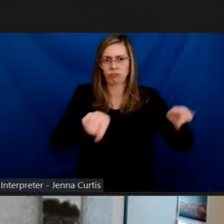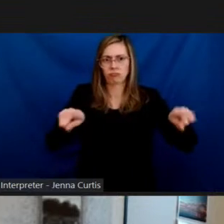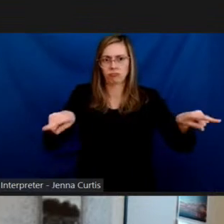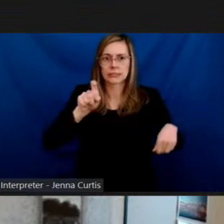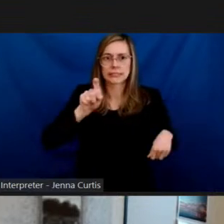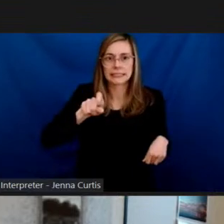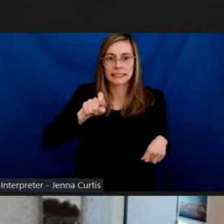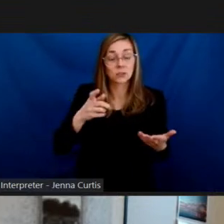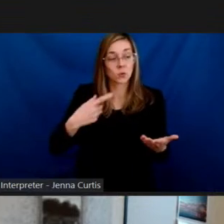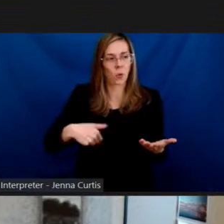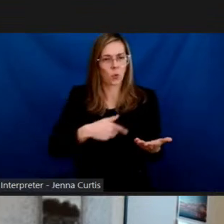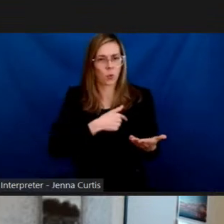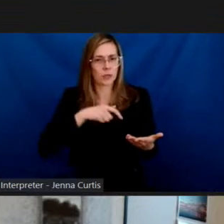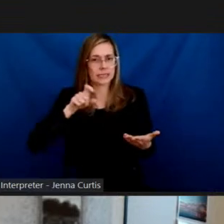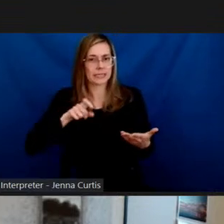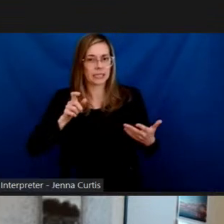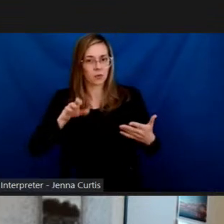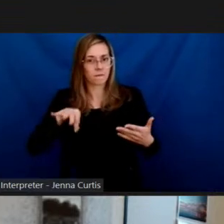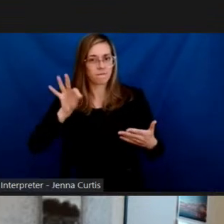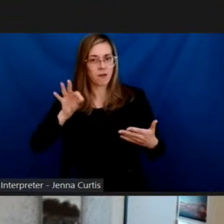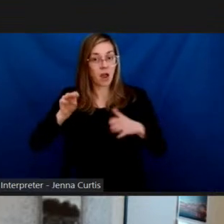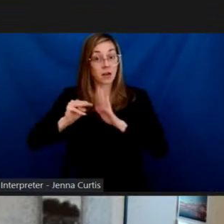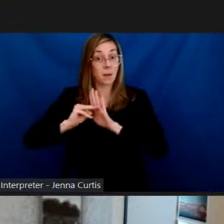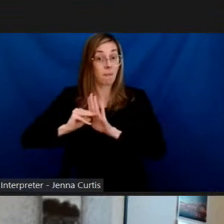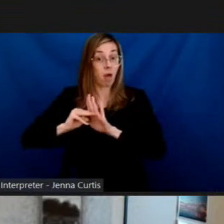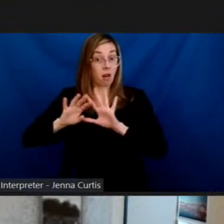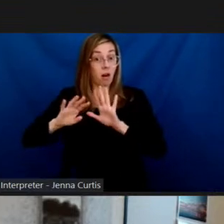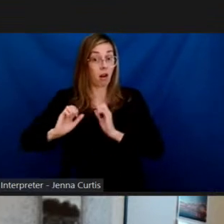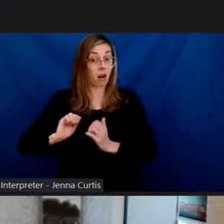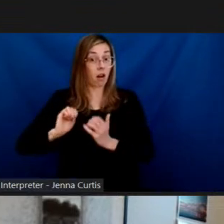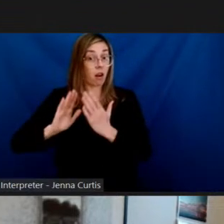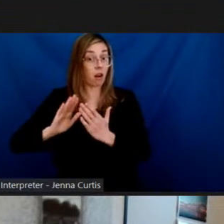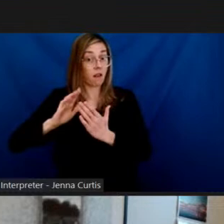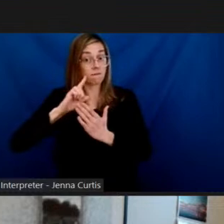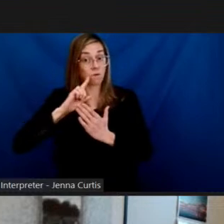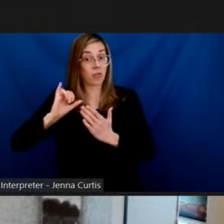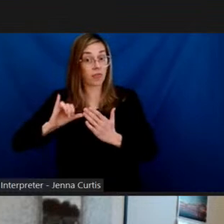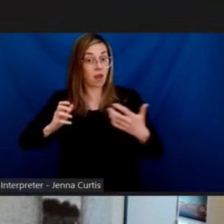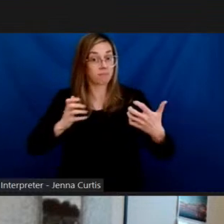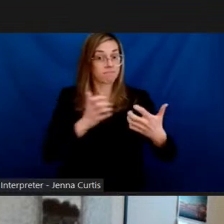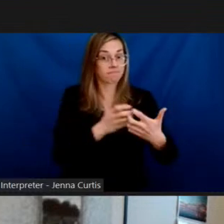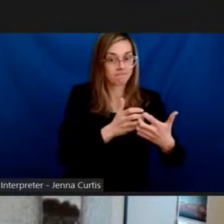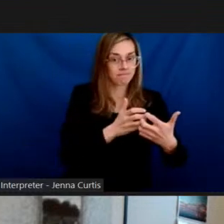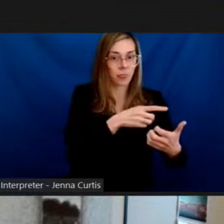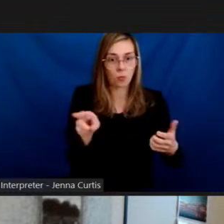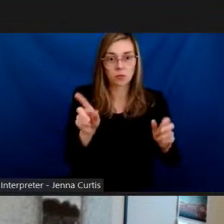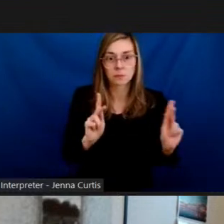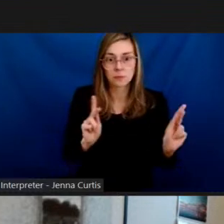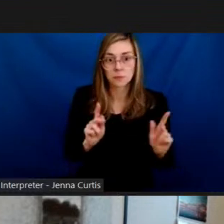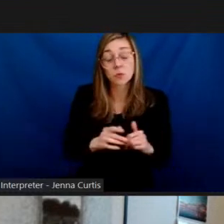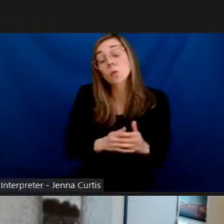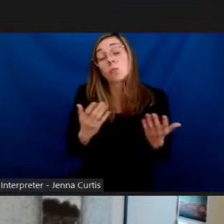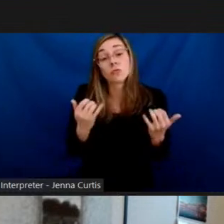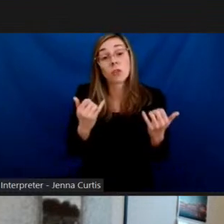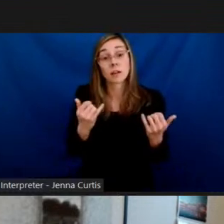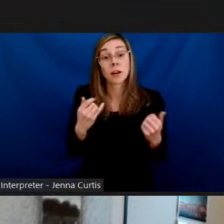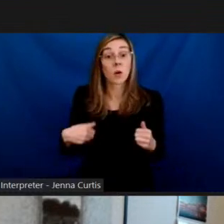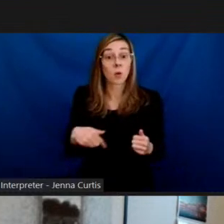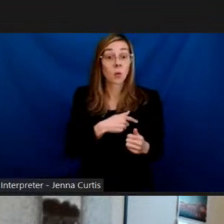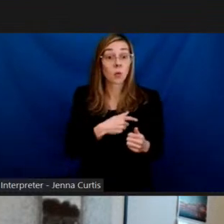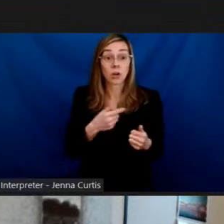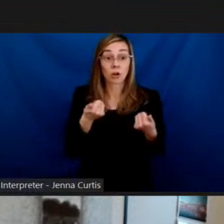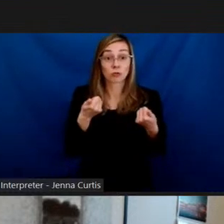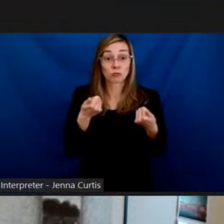that works for them. And so right now, like I said, we're really trying to revolutionize